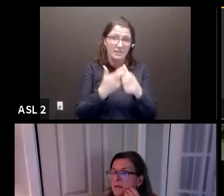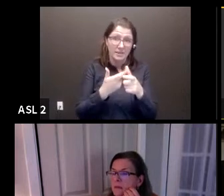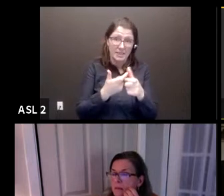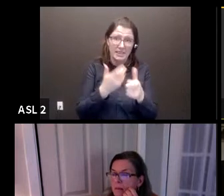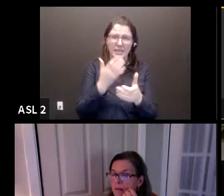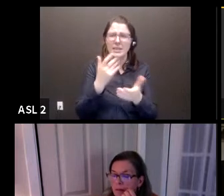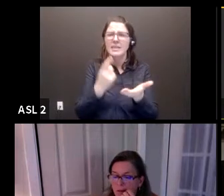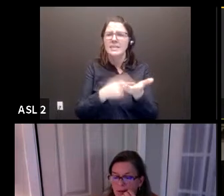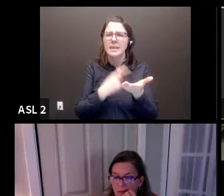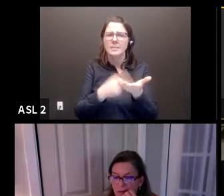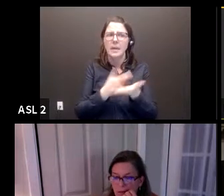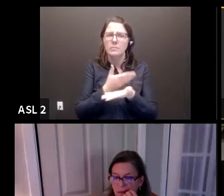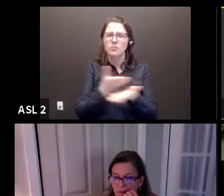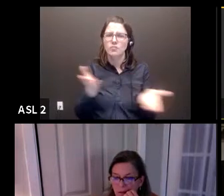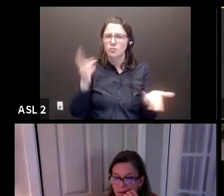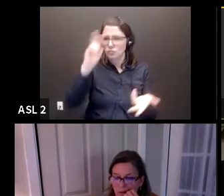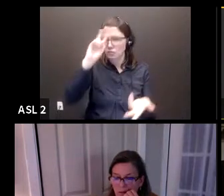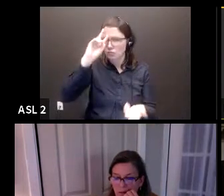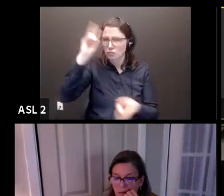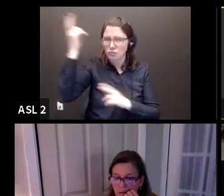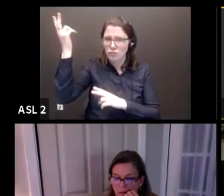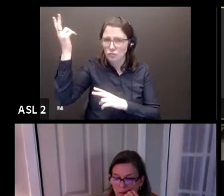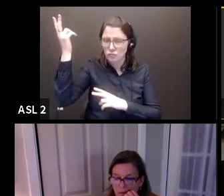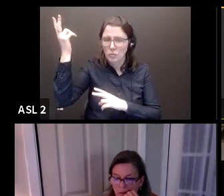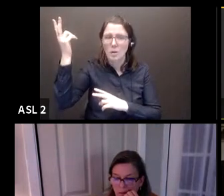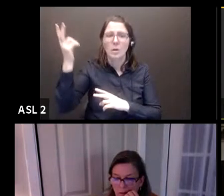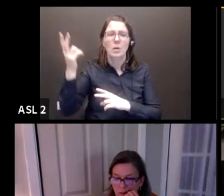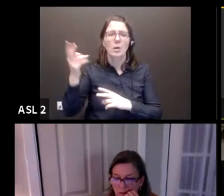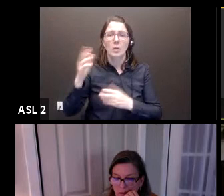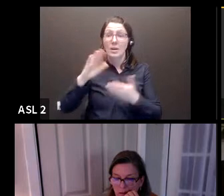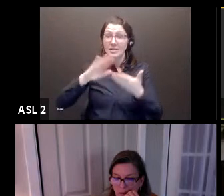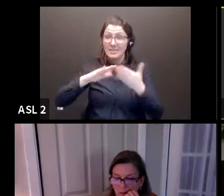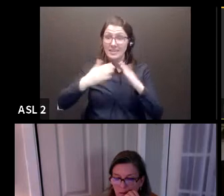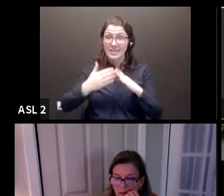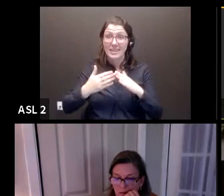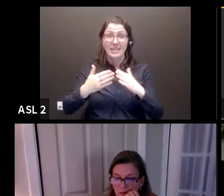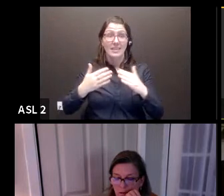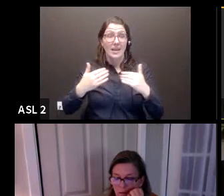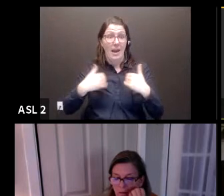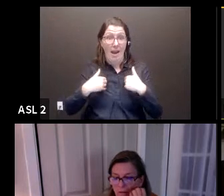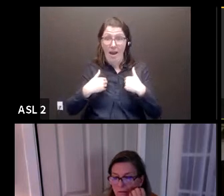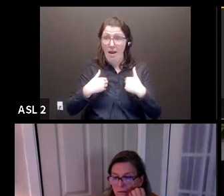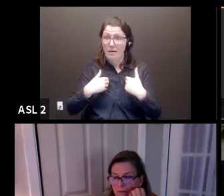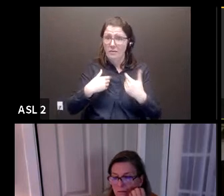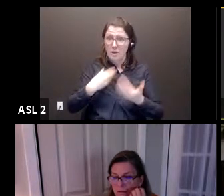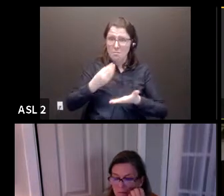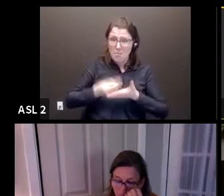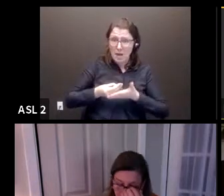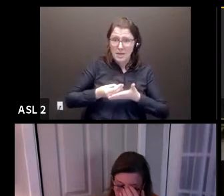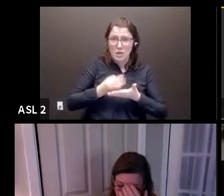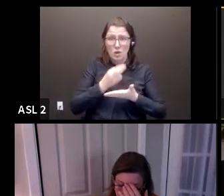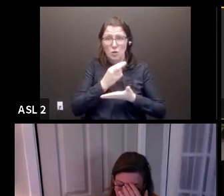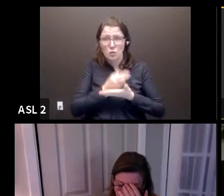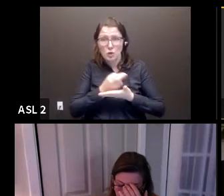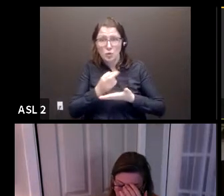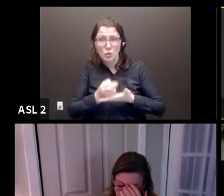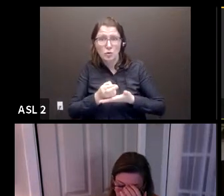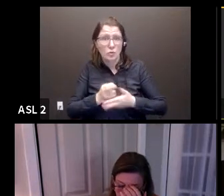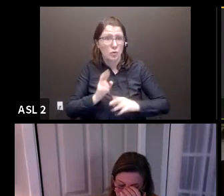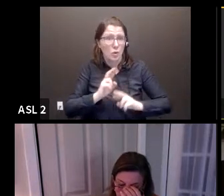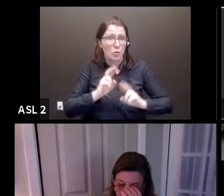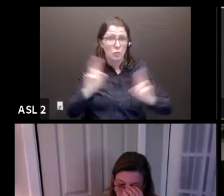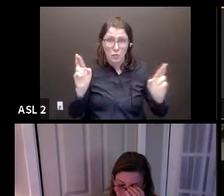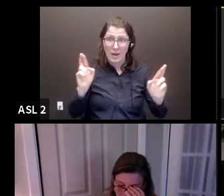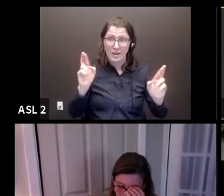of resources that are available um in the city on any particular issue but traffic being almost universally the number